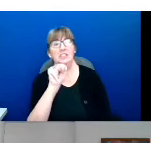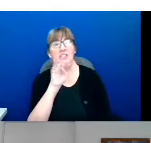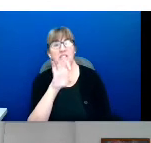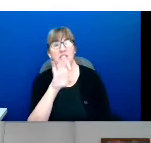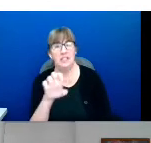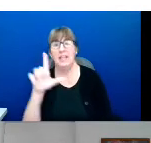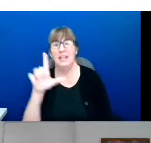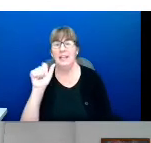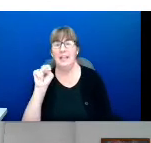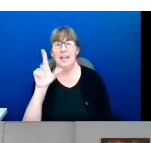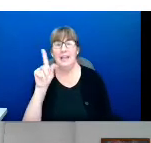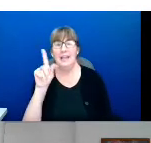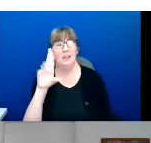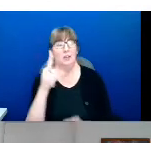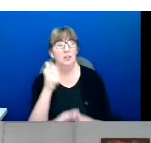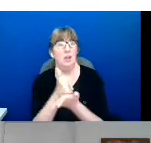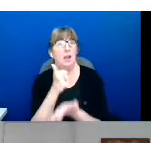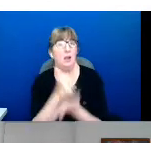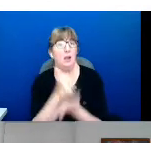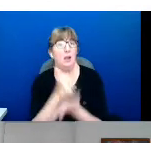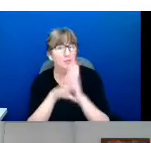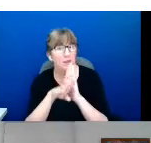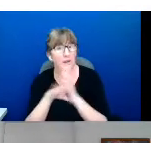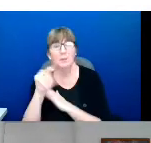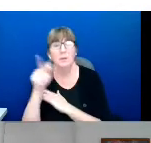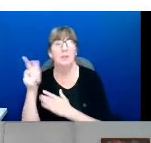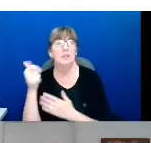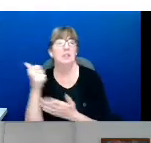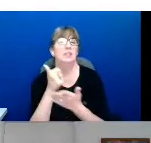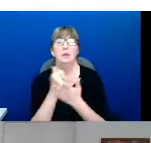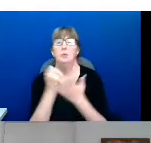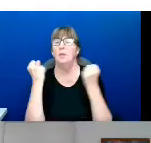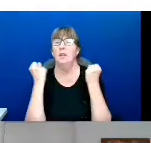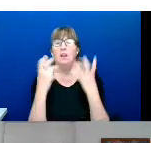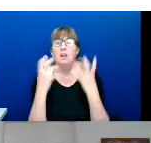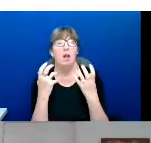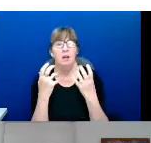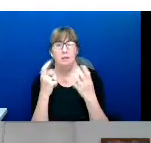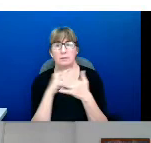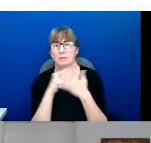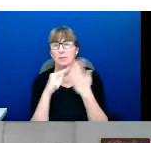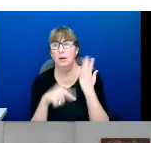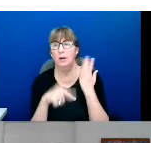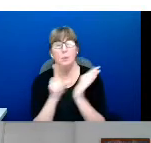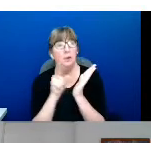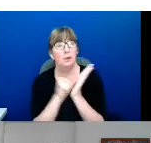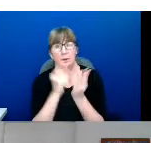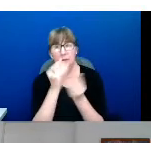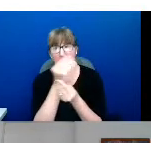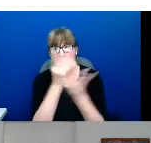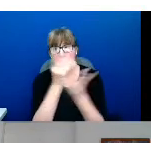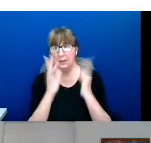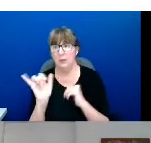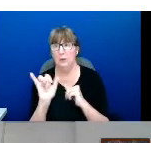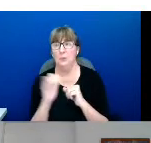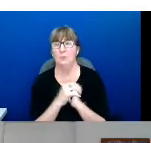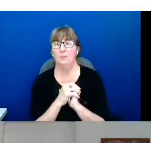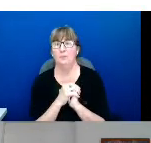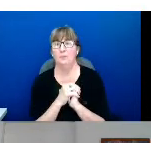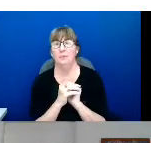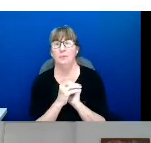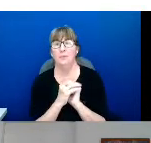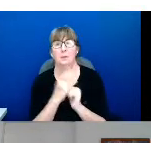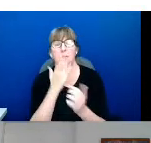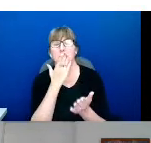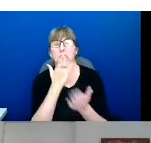develop, and she's also helped with a lot of our printed materials, but a lot of good information for